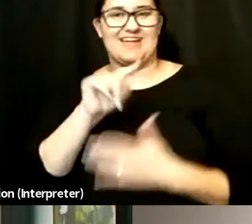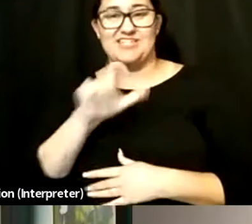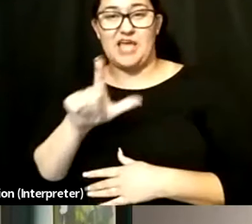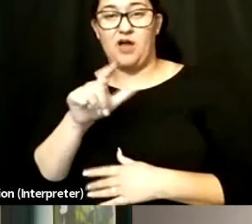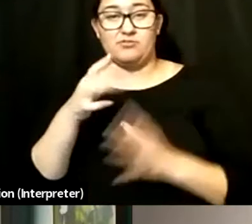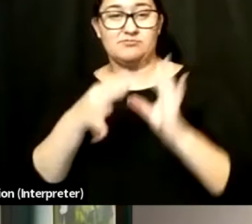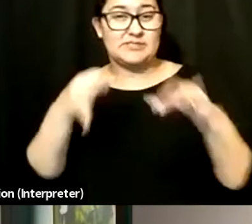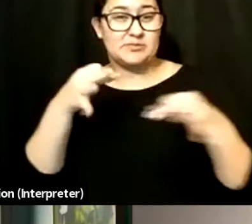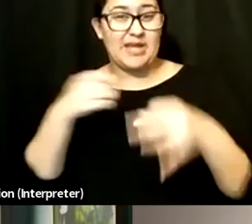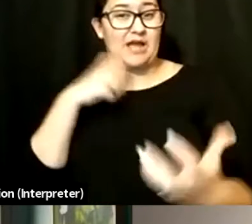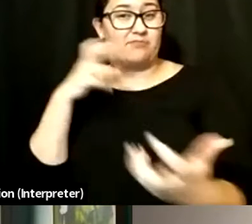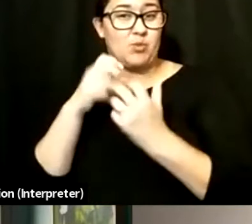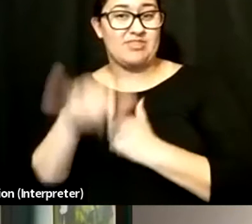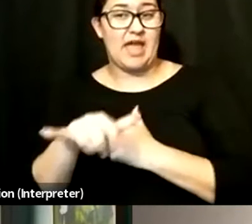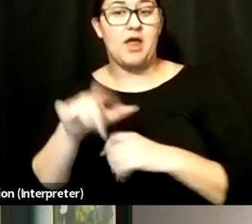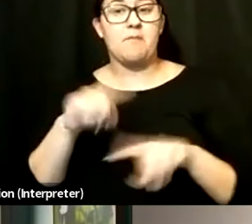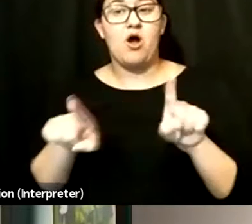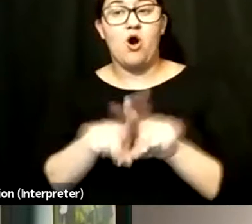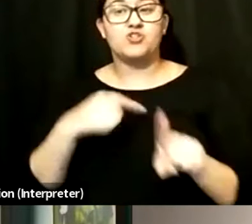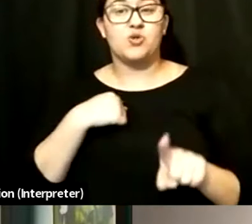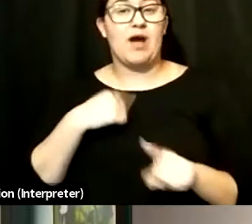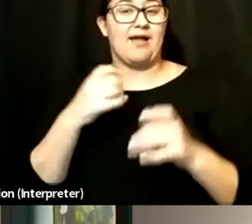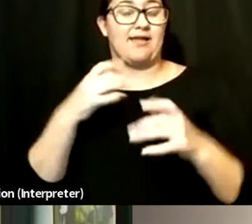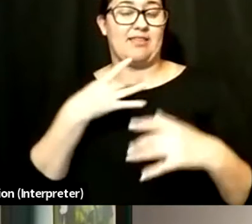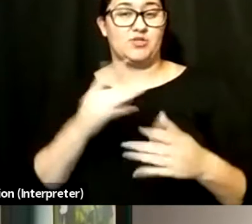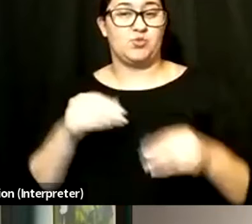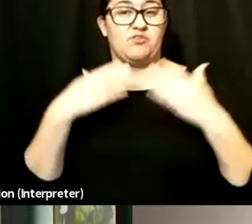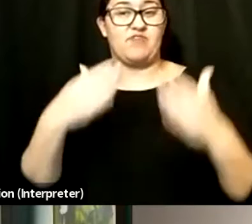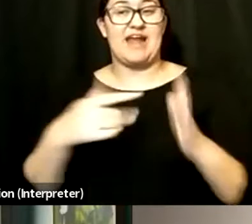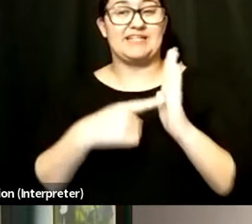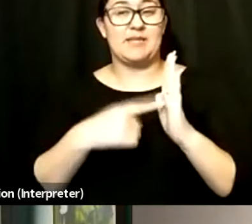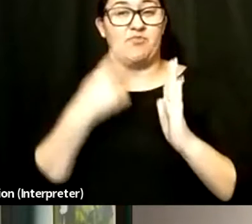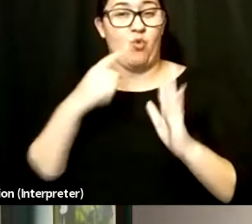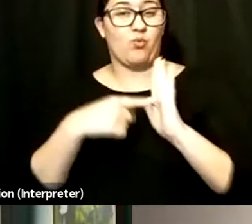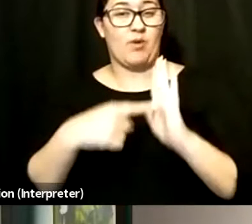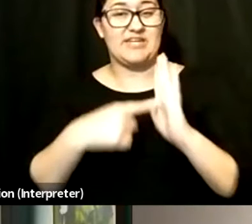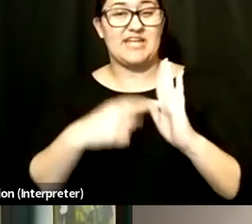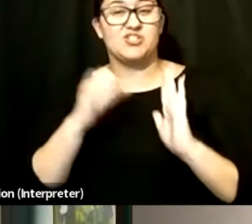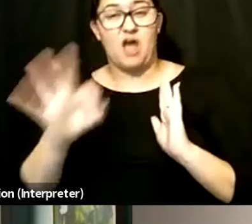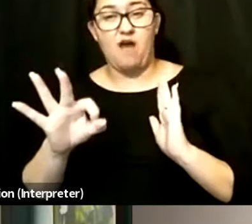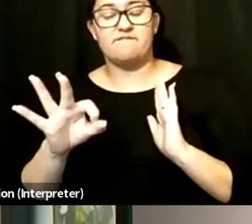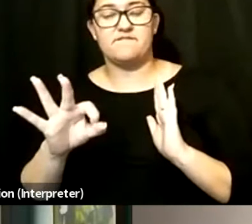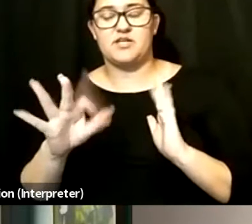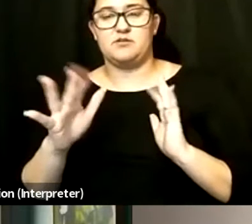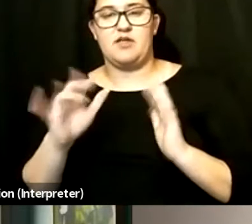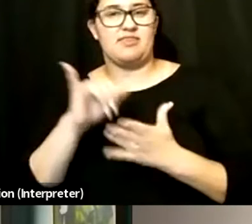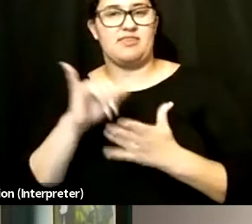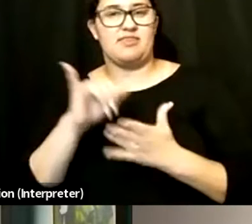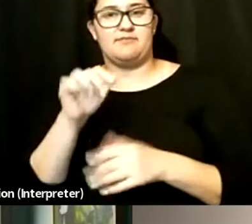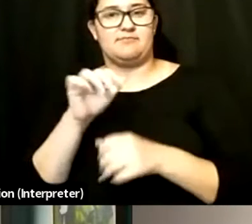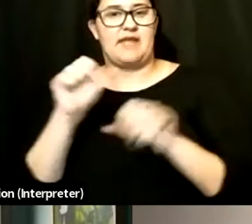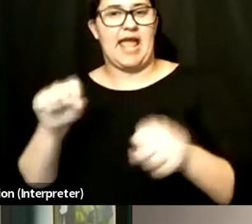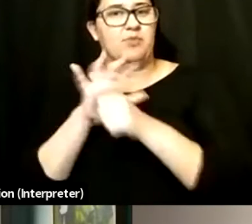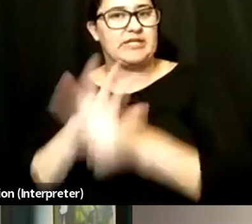use visual representations of ableism to help me think of its depth and different aspects. So